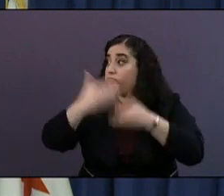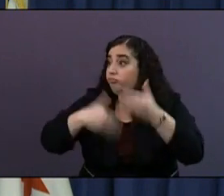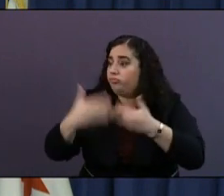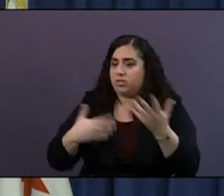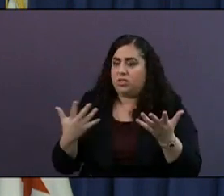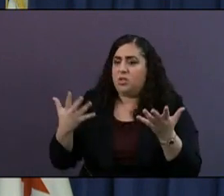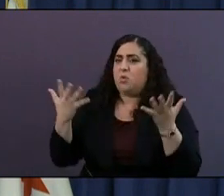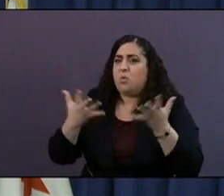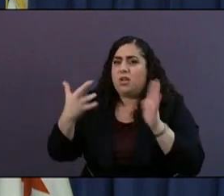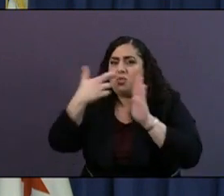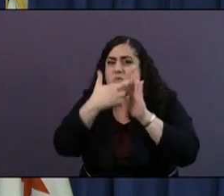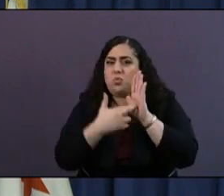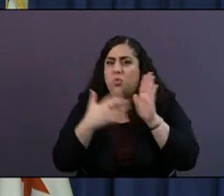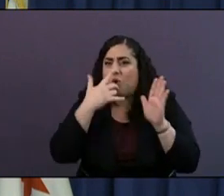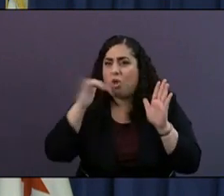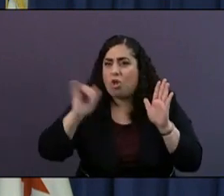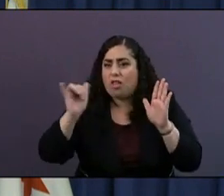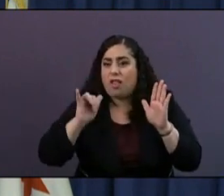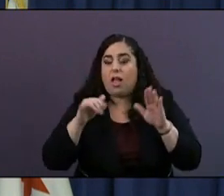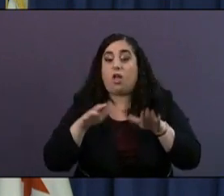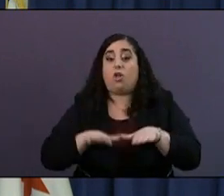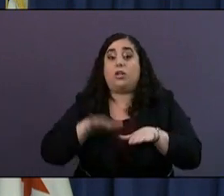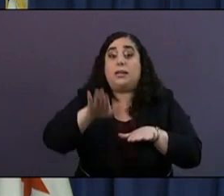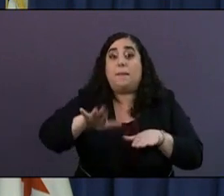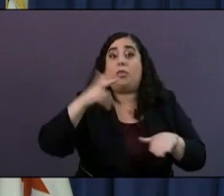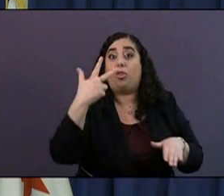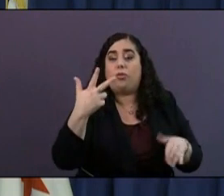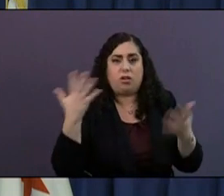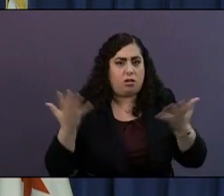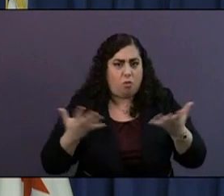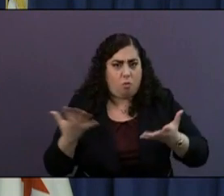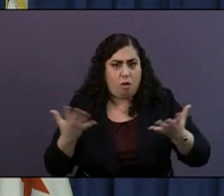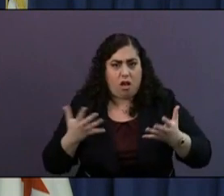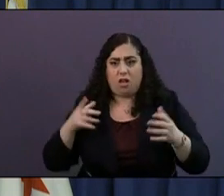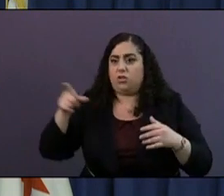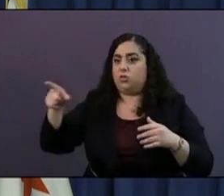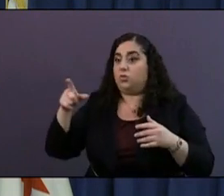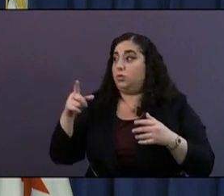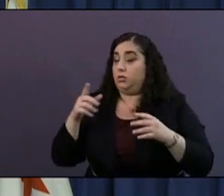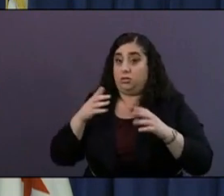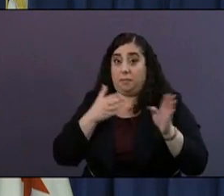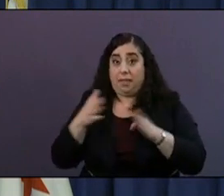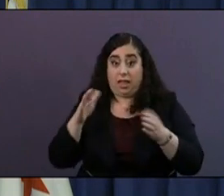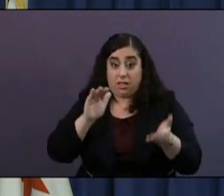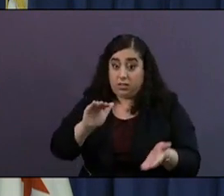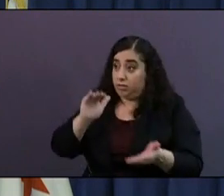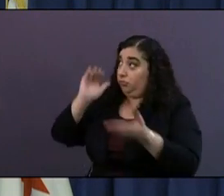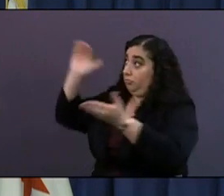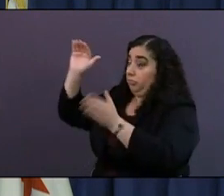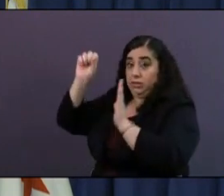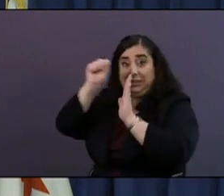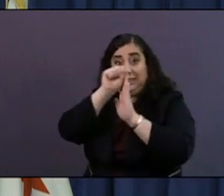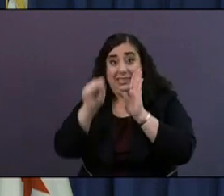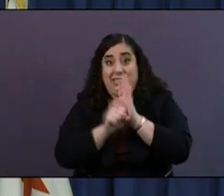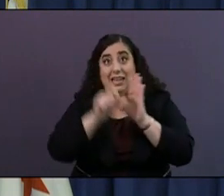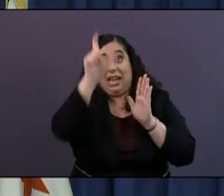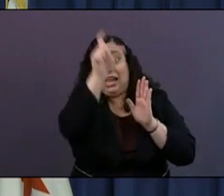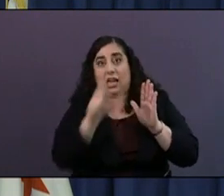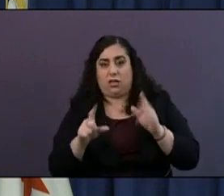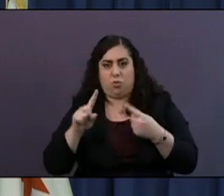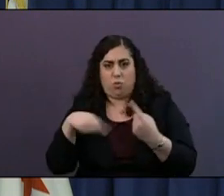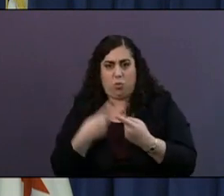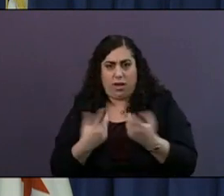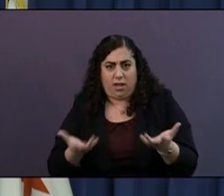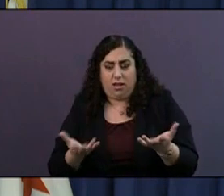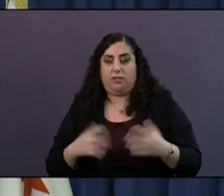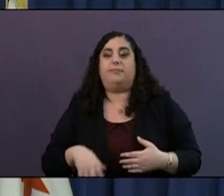would look like? Yeah. And how soon are you presenting this to the state? It's actually the Board of Supervisors will be addressing this tomorrow,